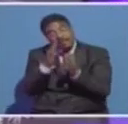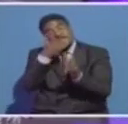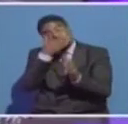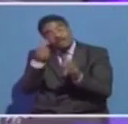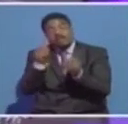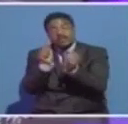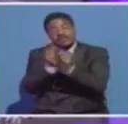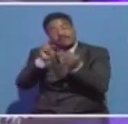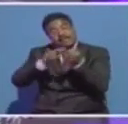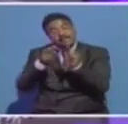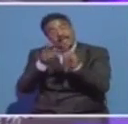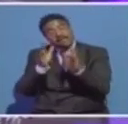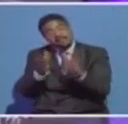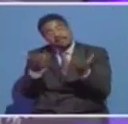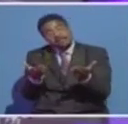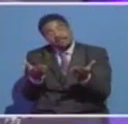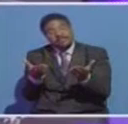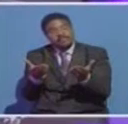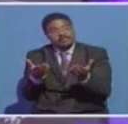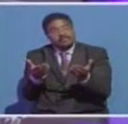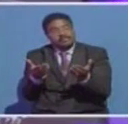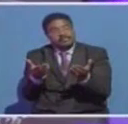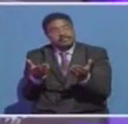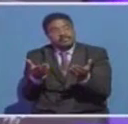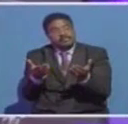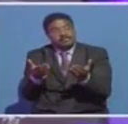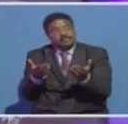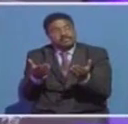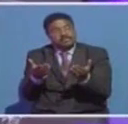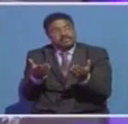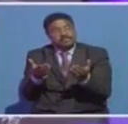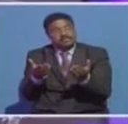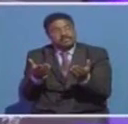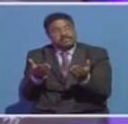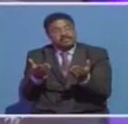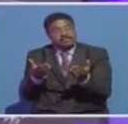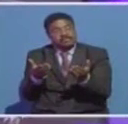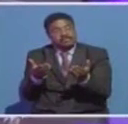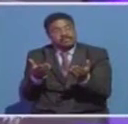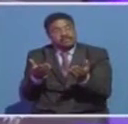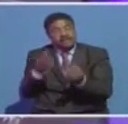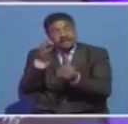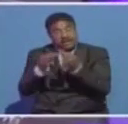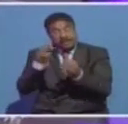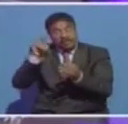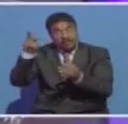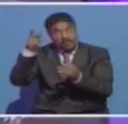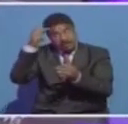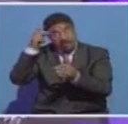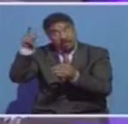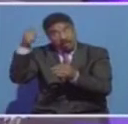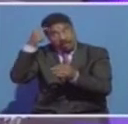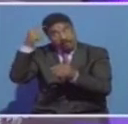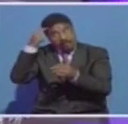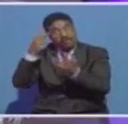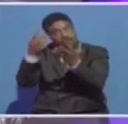partnerships, because once we have that fund, we will be able to show the political will and commitment that the government